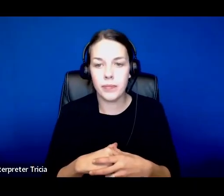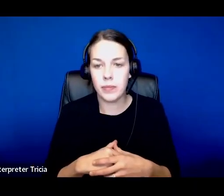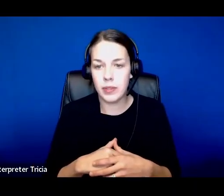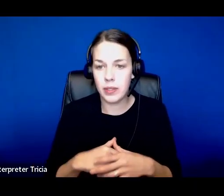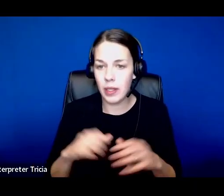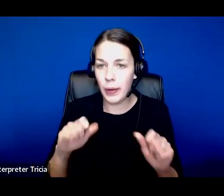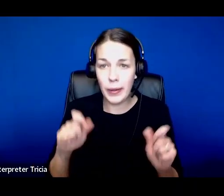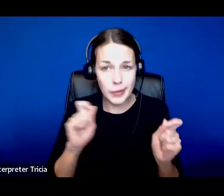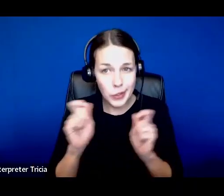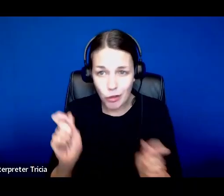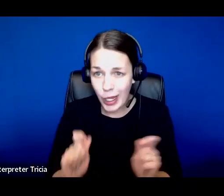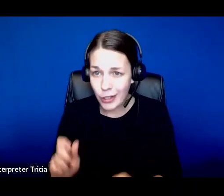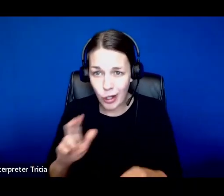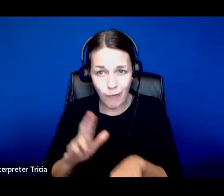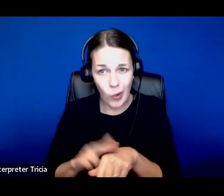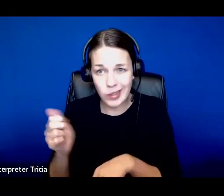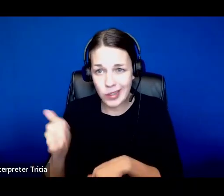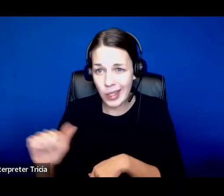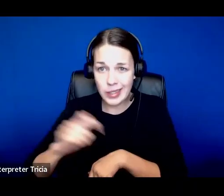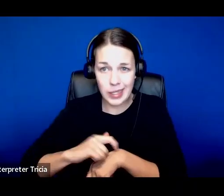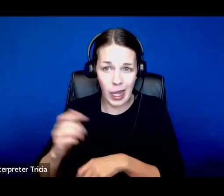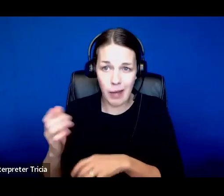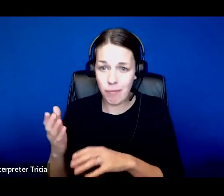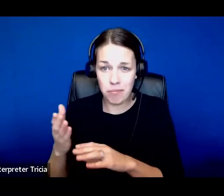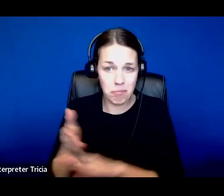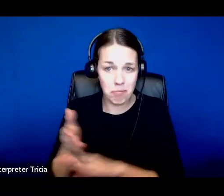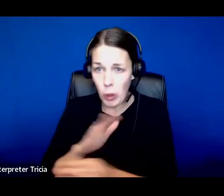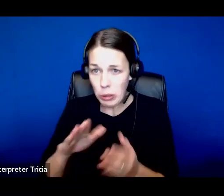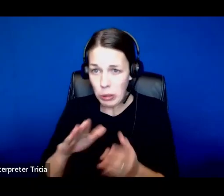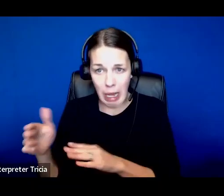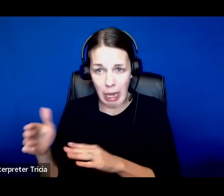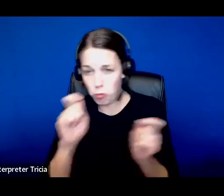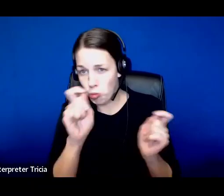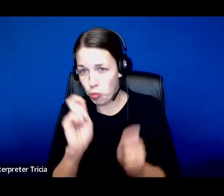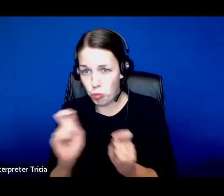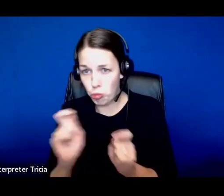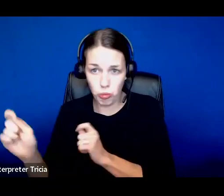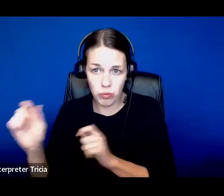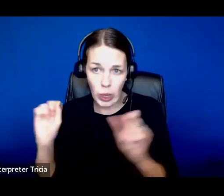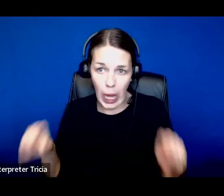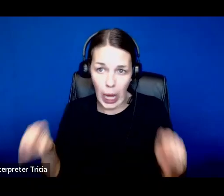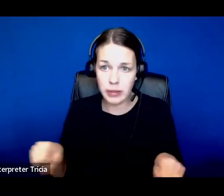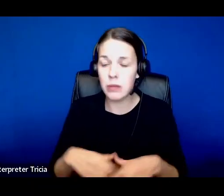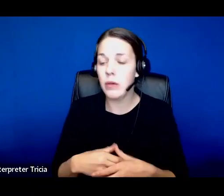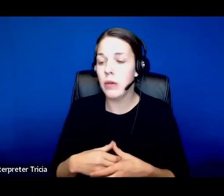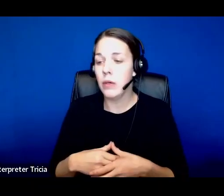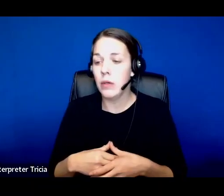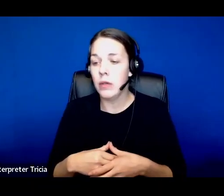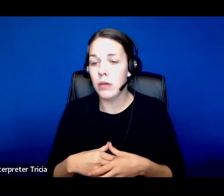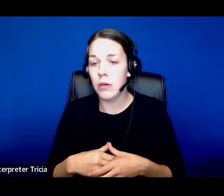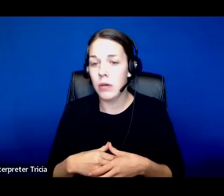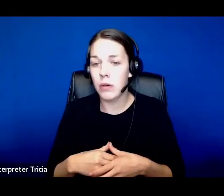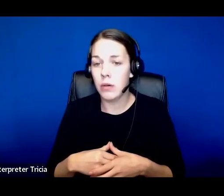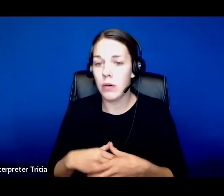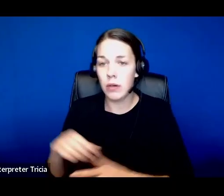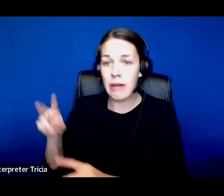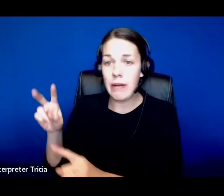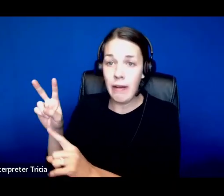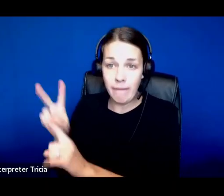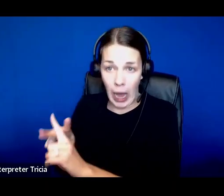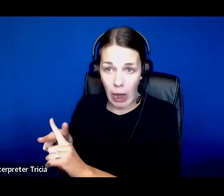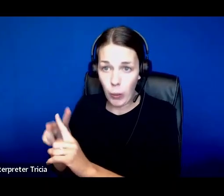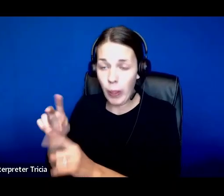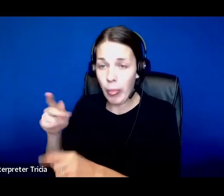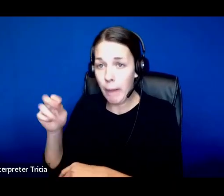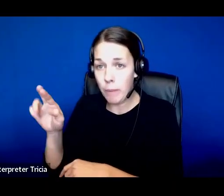And you can change it, of course, anytime before you die. You can file it with the probate court and